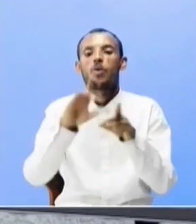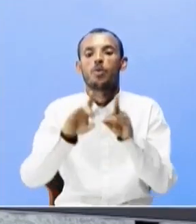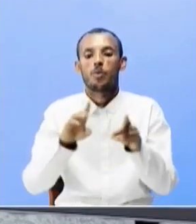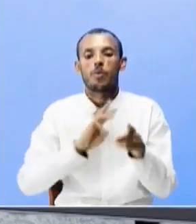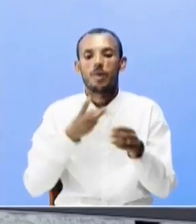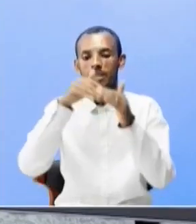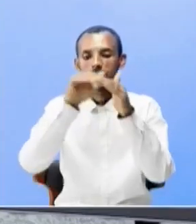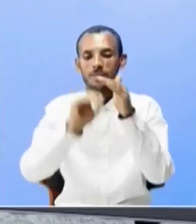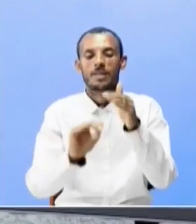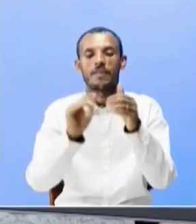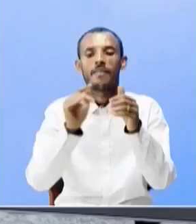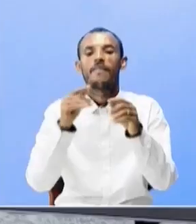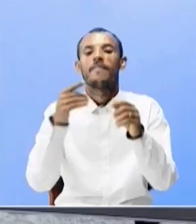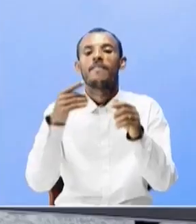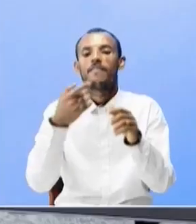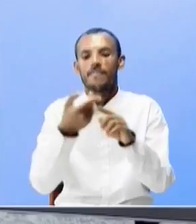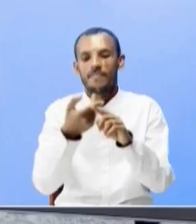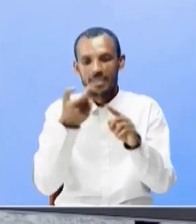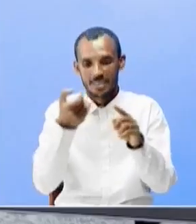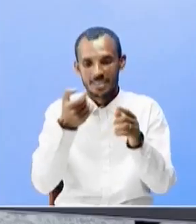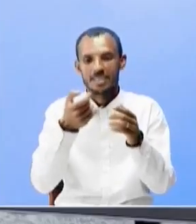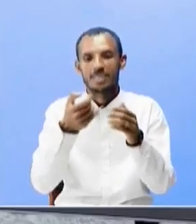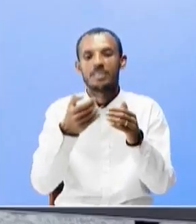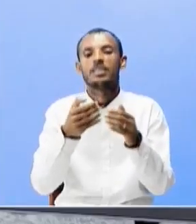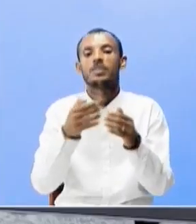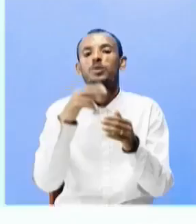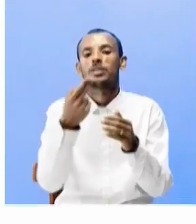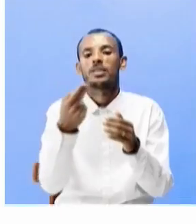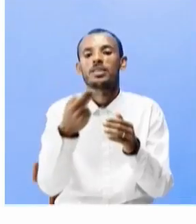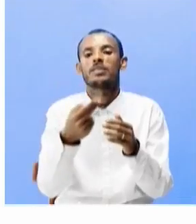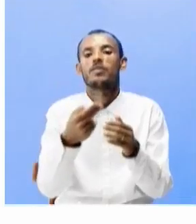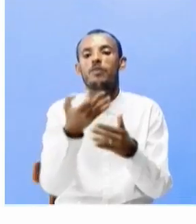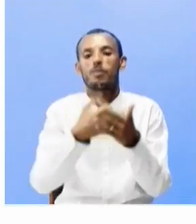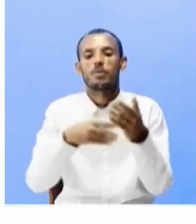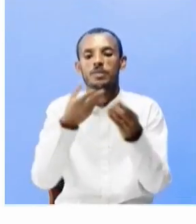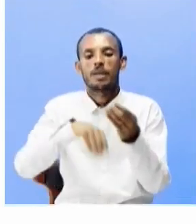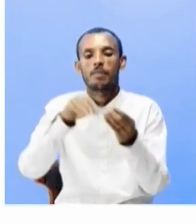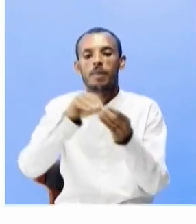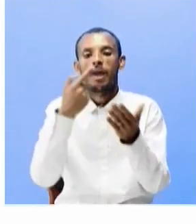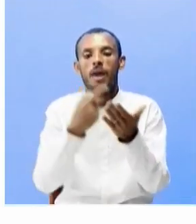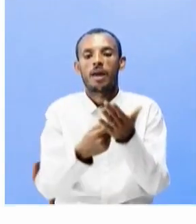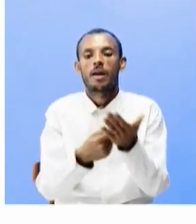by changing in the form of sum. So, here,